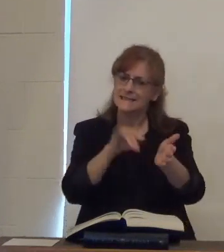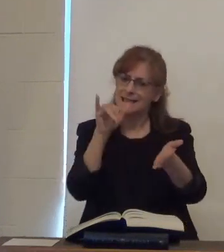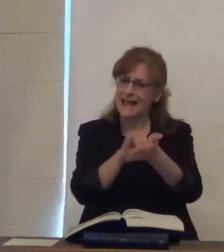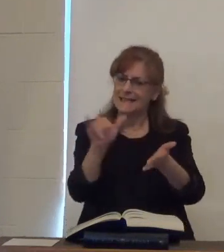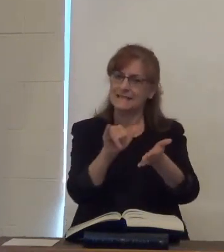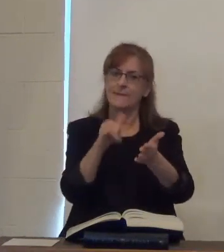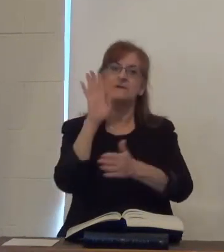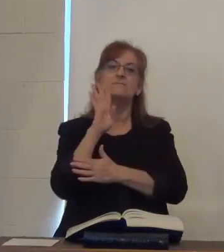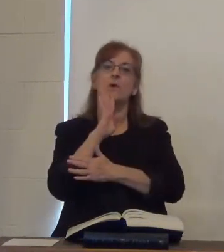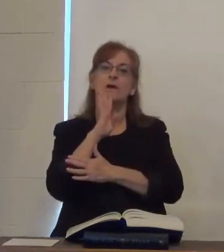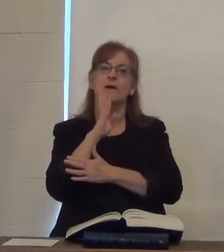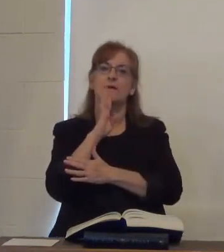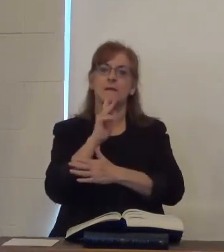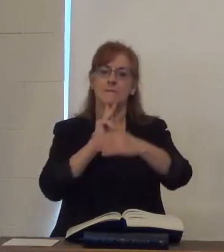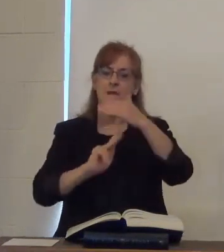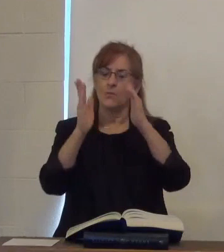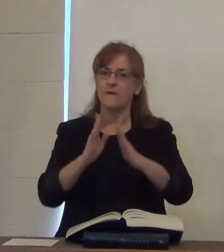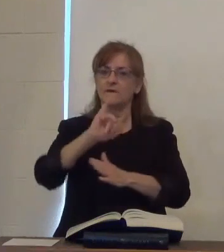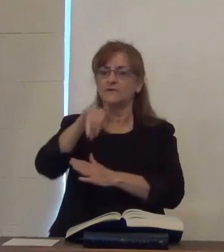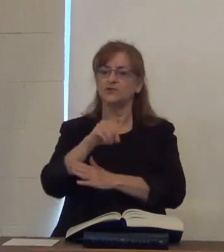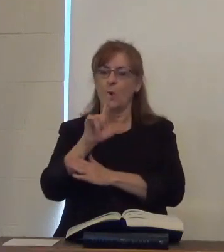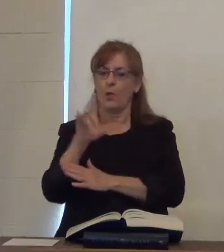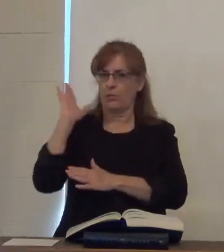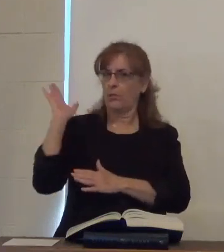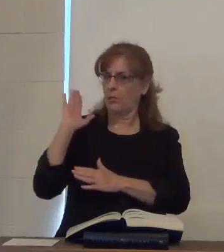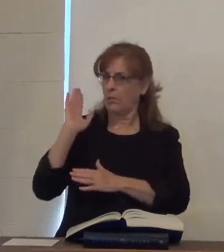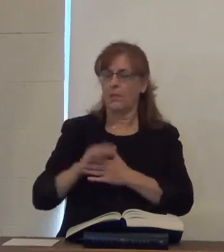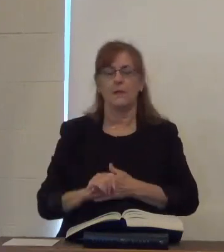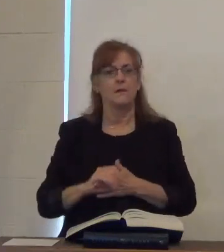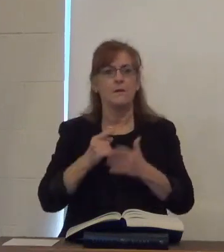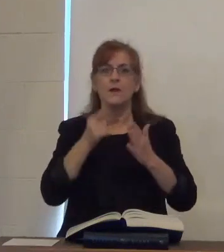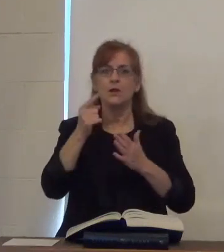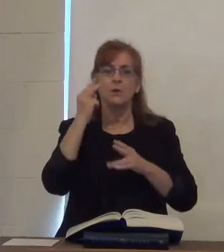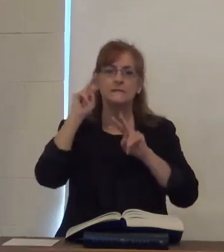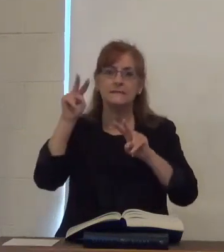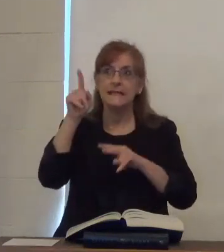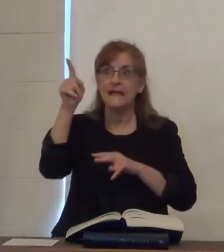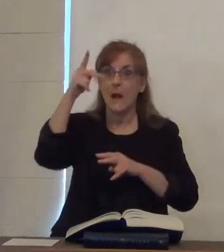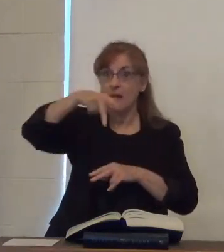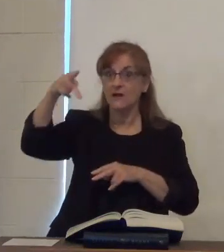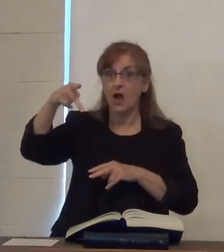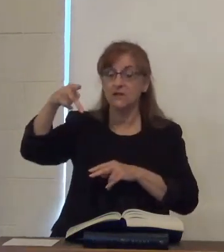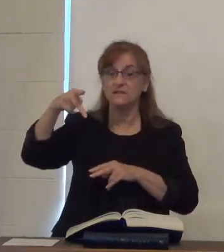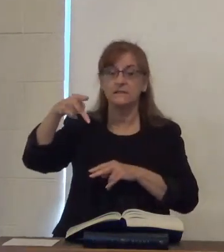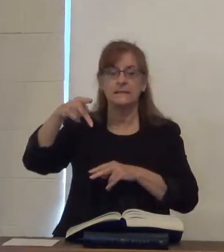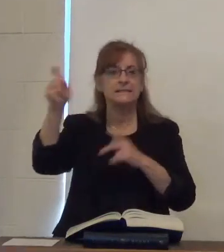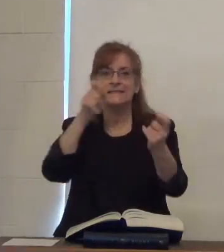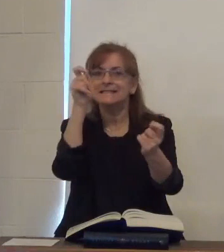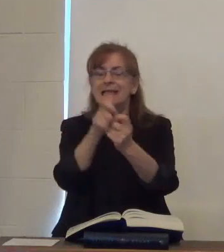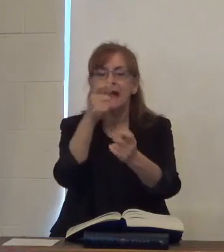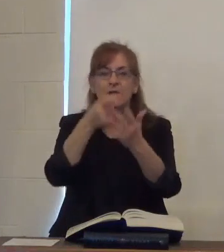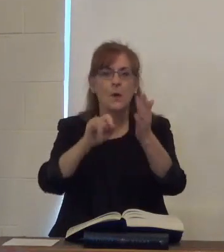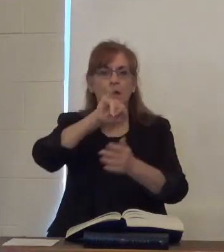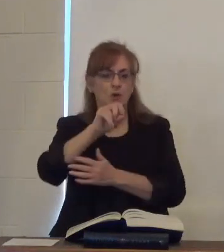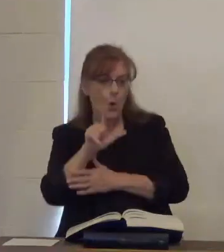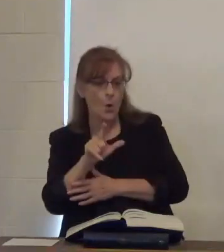was spoken by the prophet Joel." What you're witnessing at Pentecost, Peter was saying, is exactly what Joel